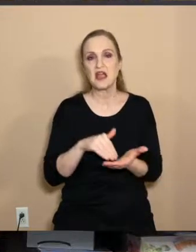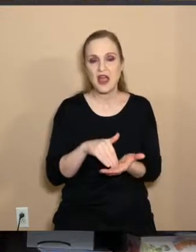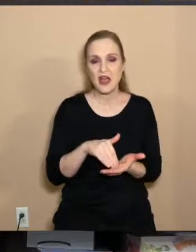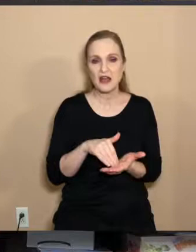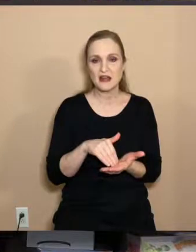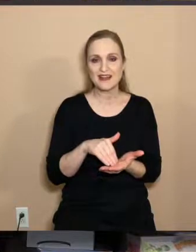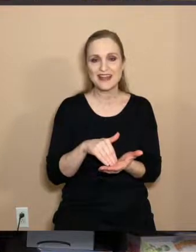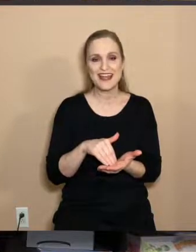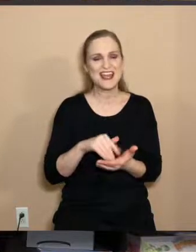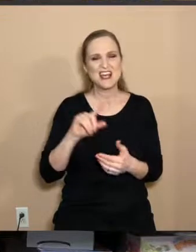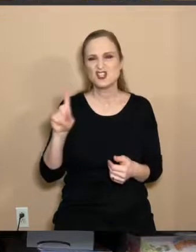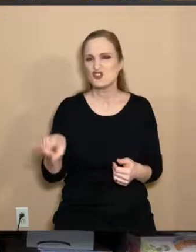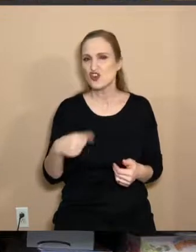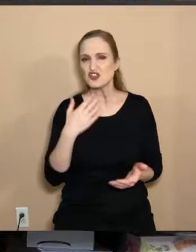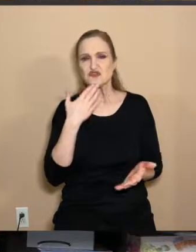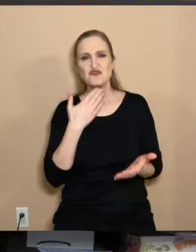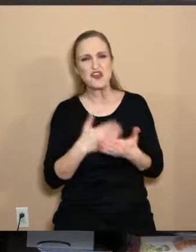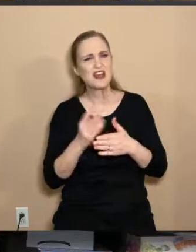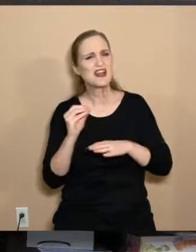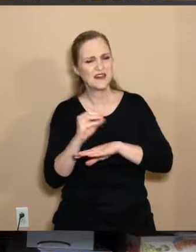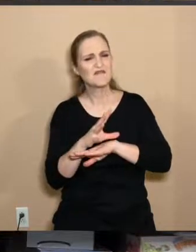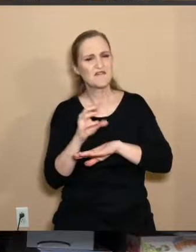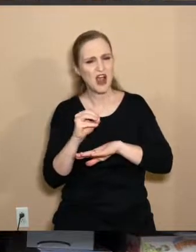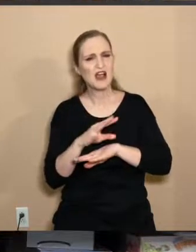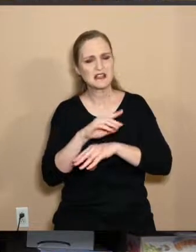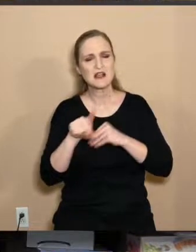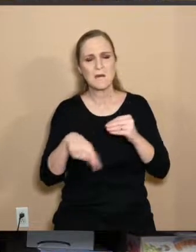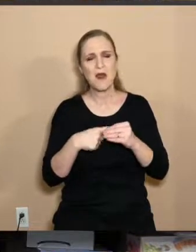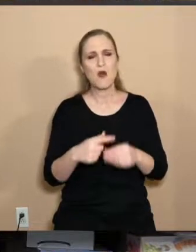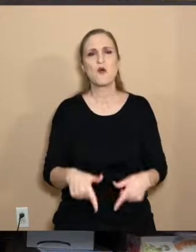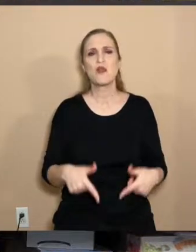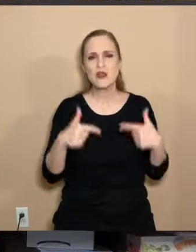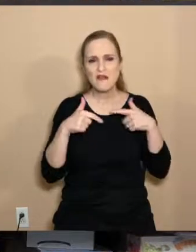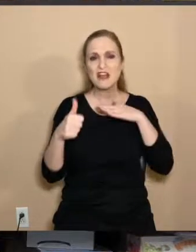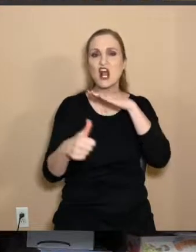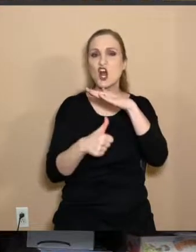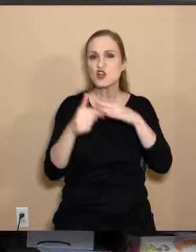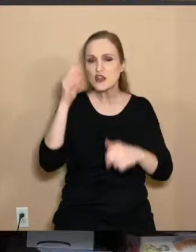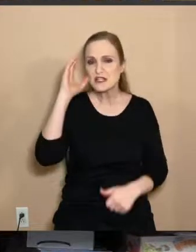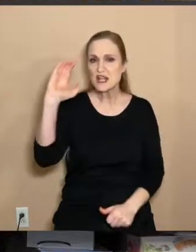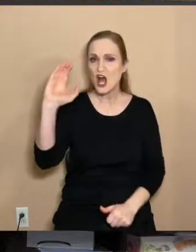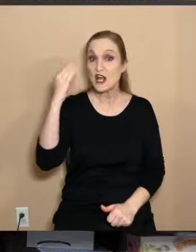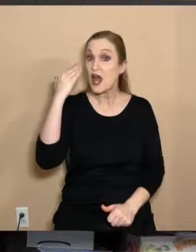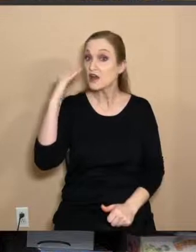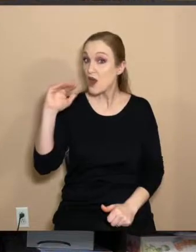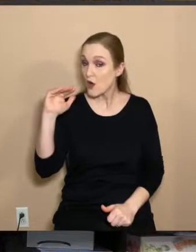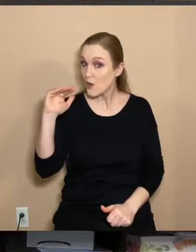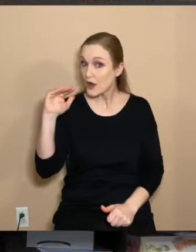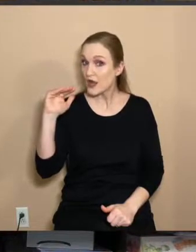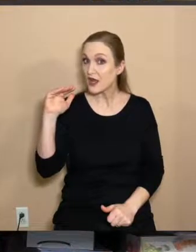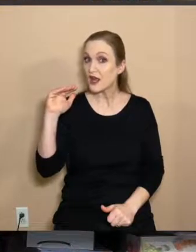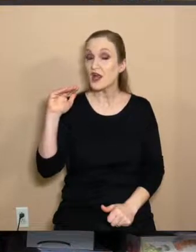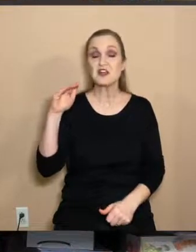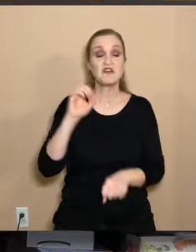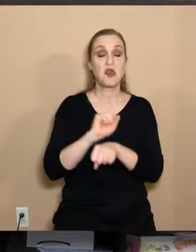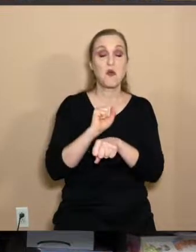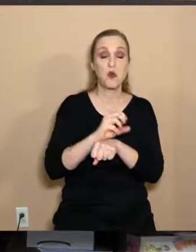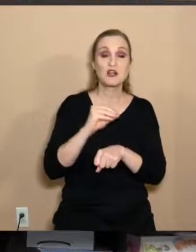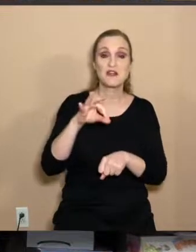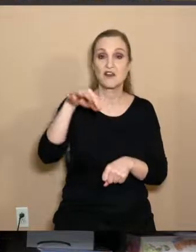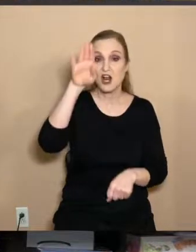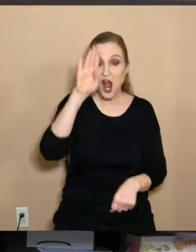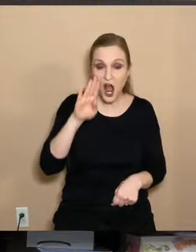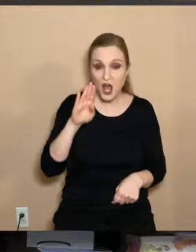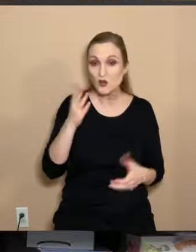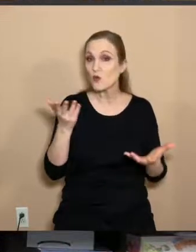just practical advice about living life under the sun, not knowing the workings of God, not knowing what's